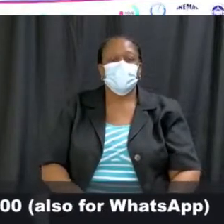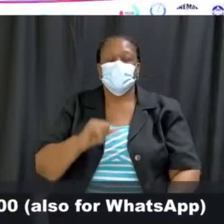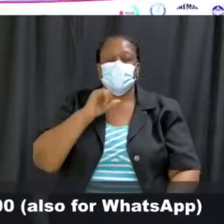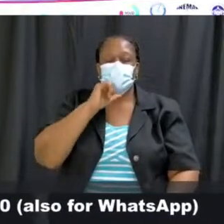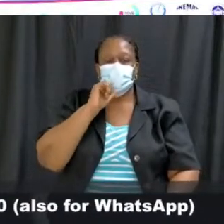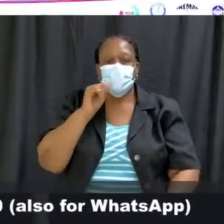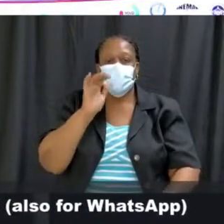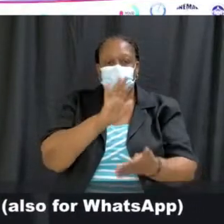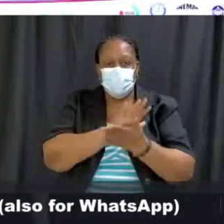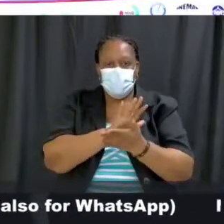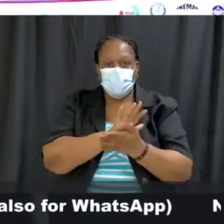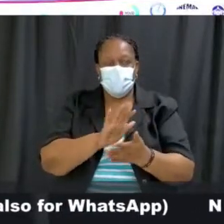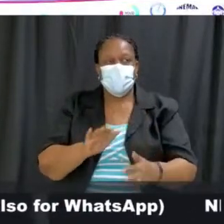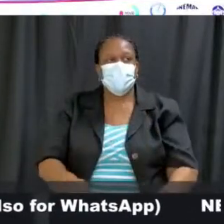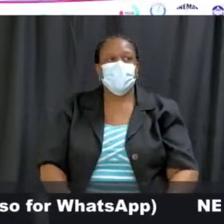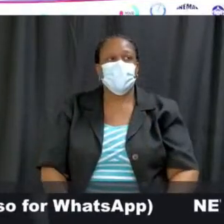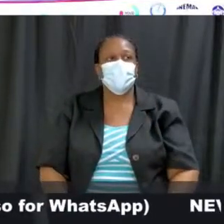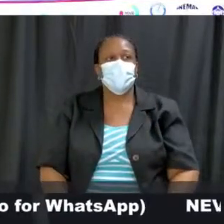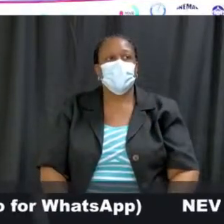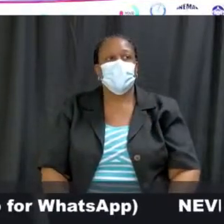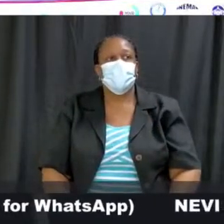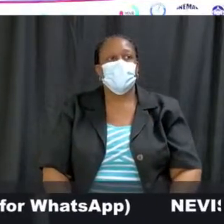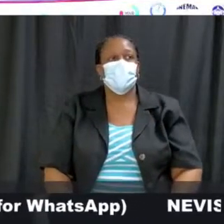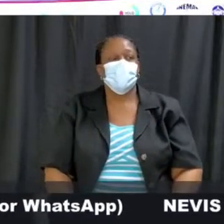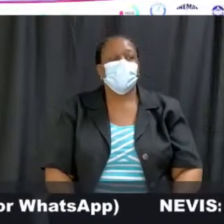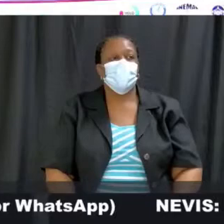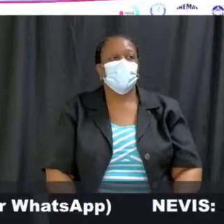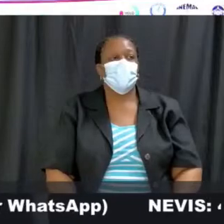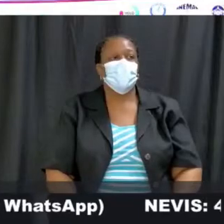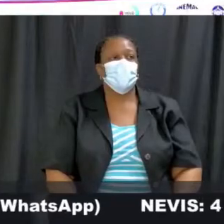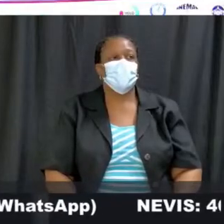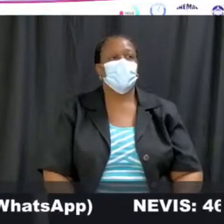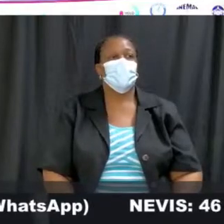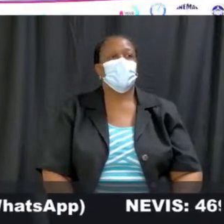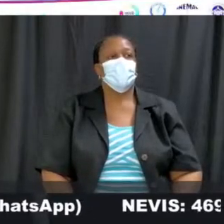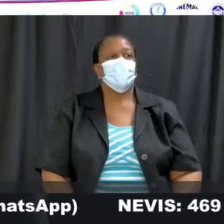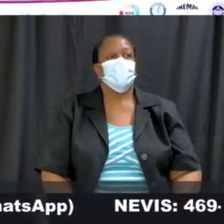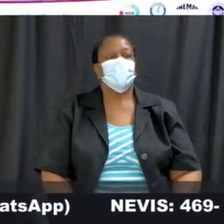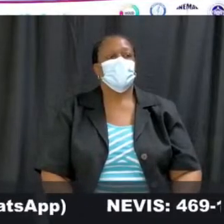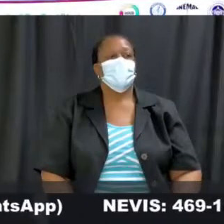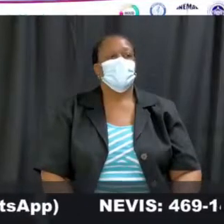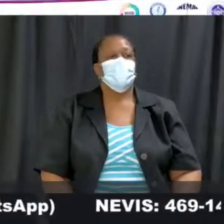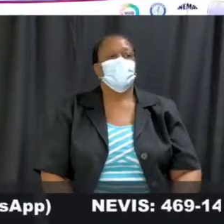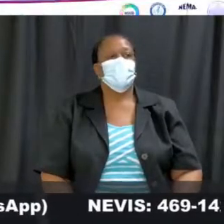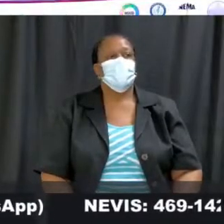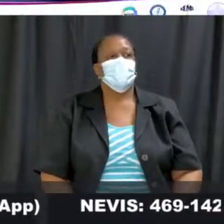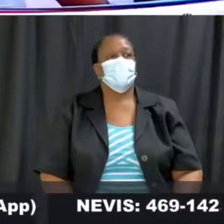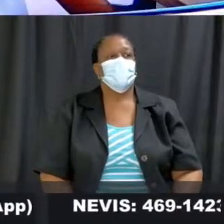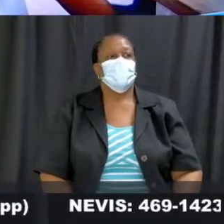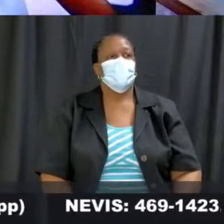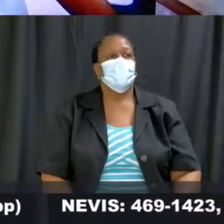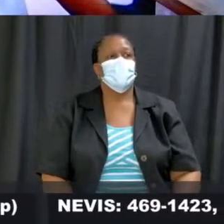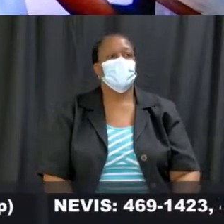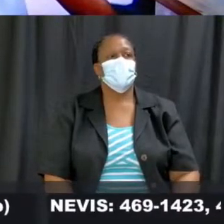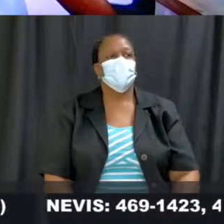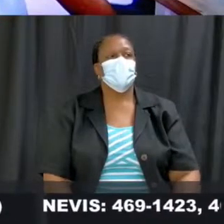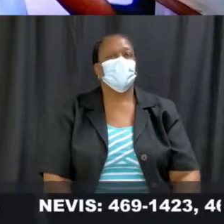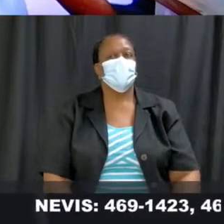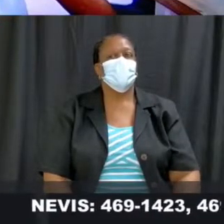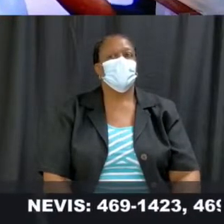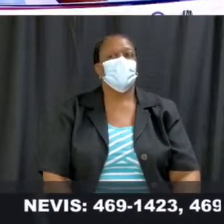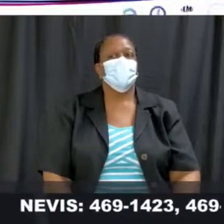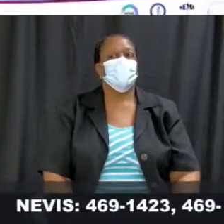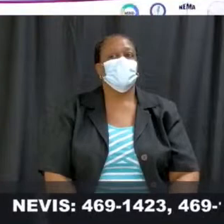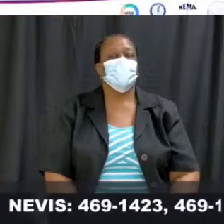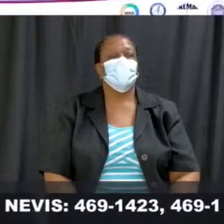was given in the presentation by the Chief Medical Officer, but I will ask it so that she can